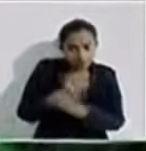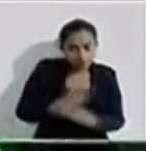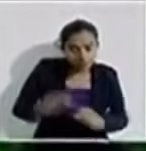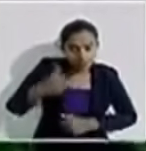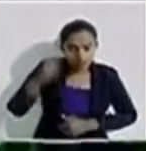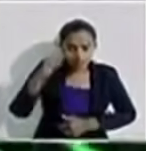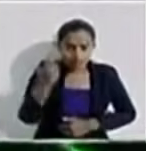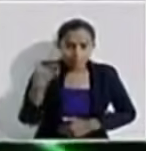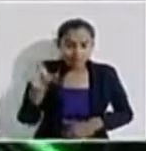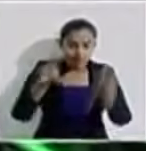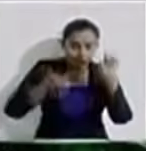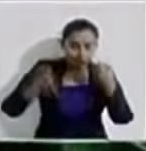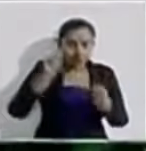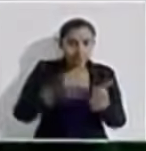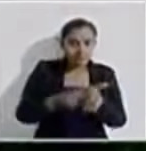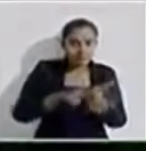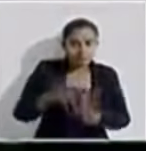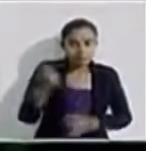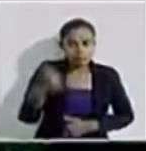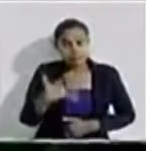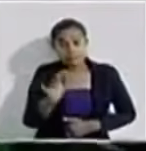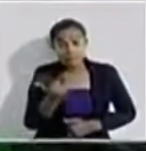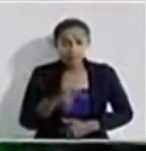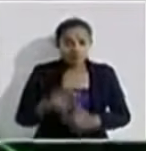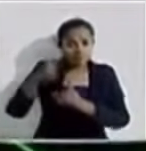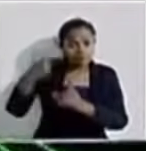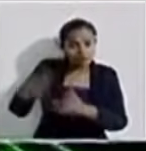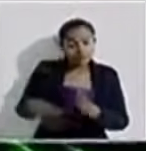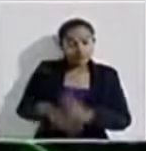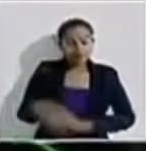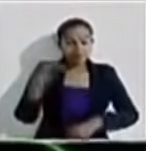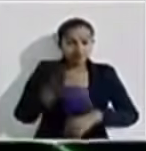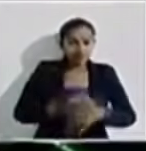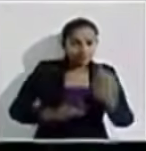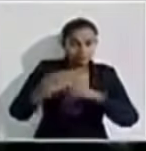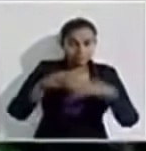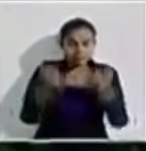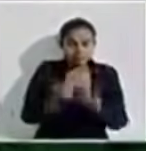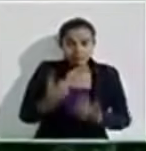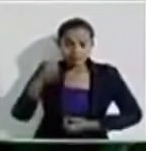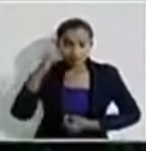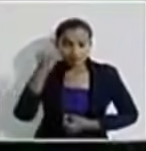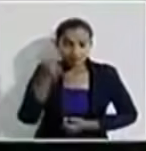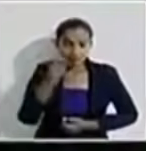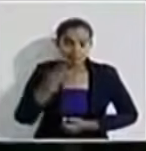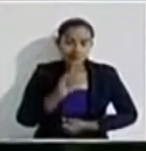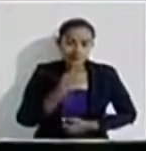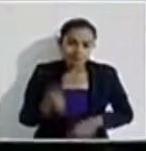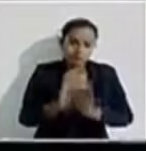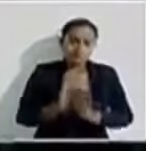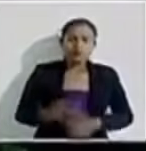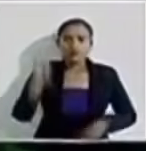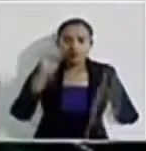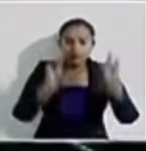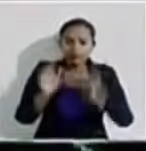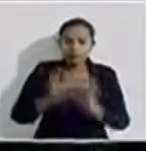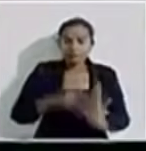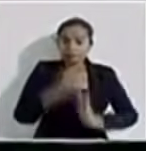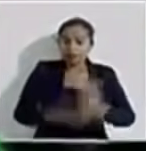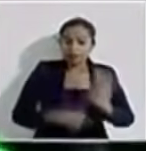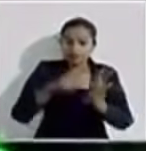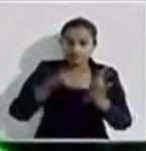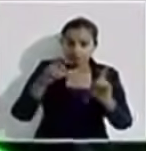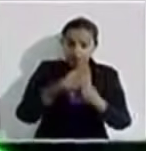to store sensitive data of the people. This includes details of national identity cards, land deeds, bank